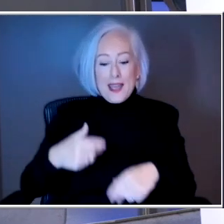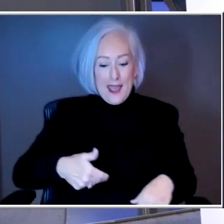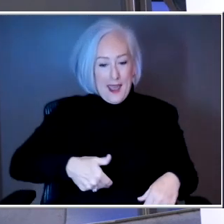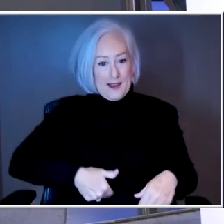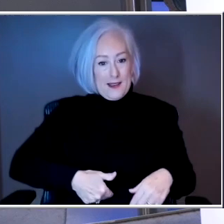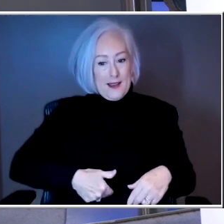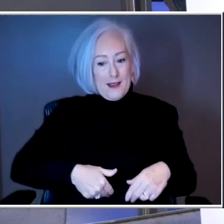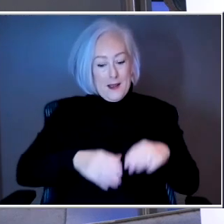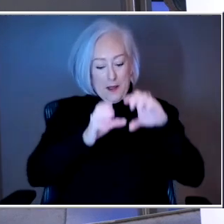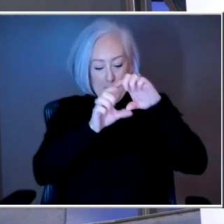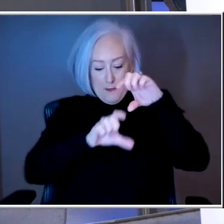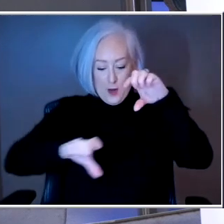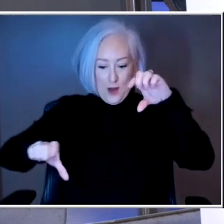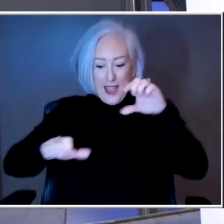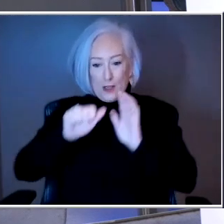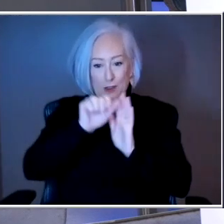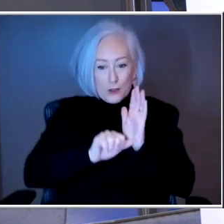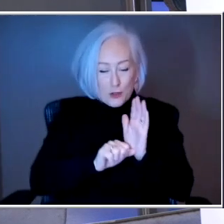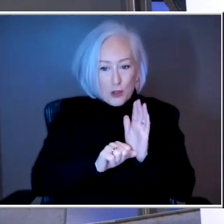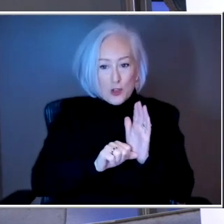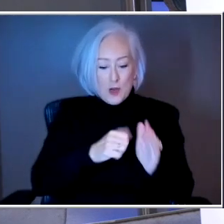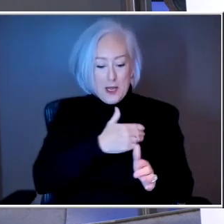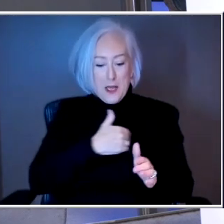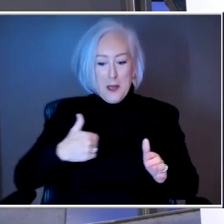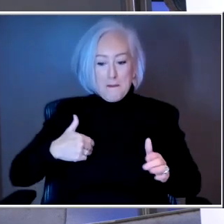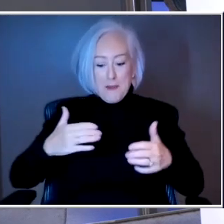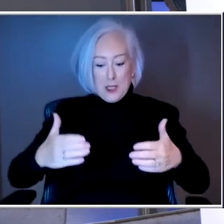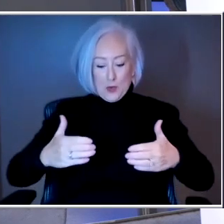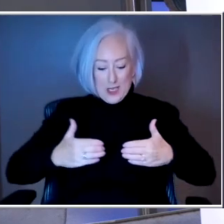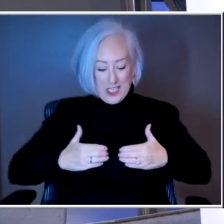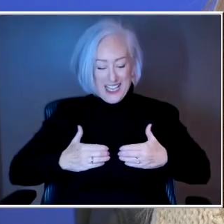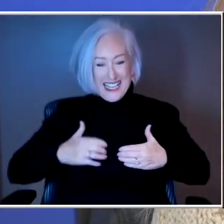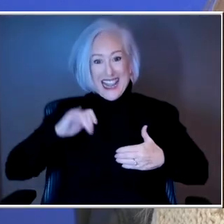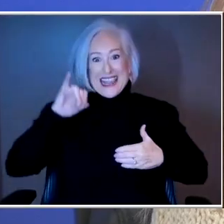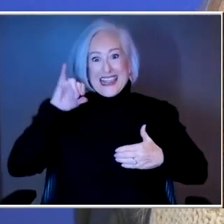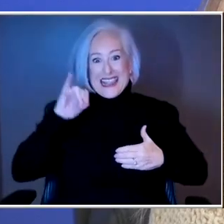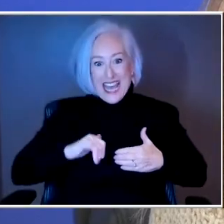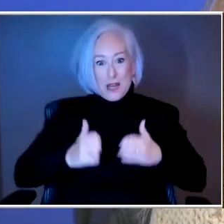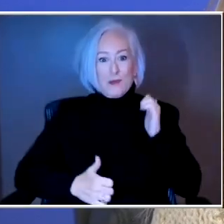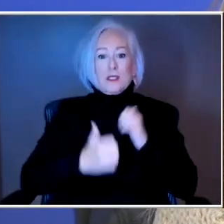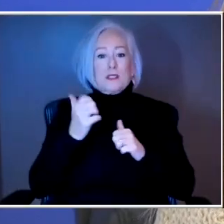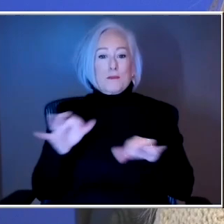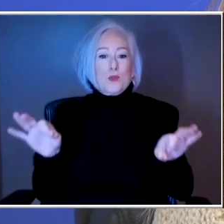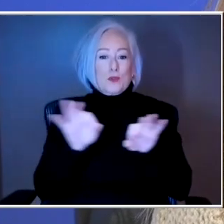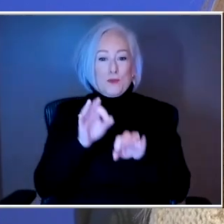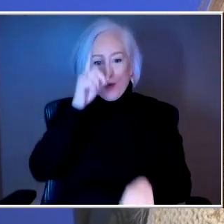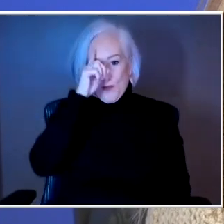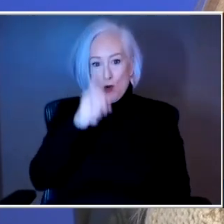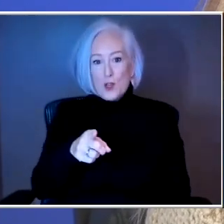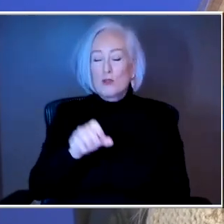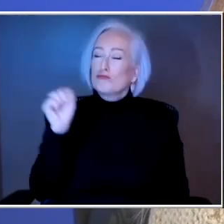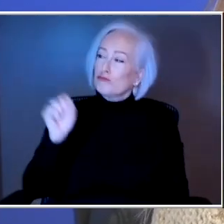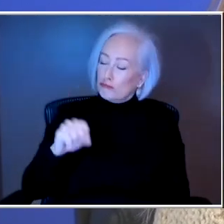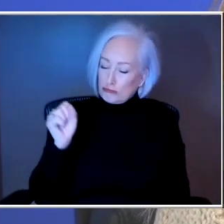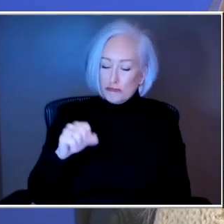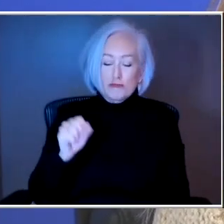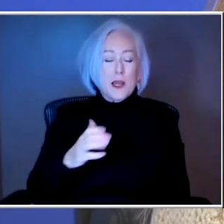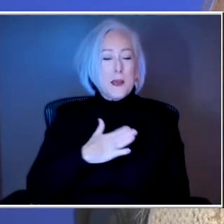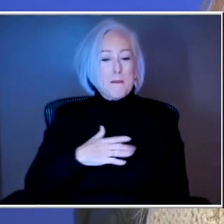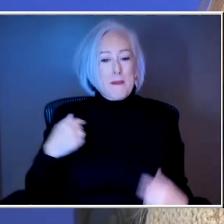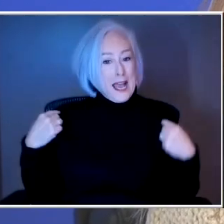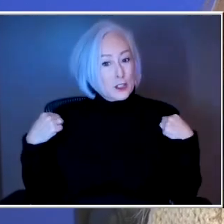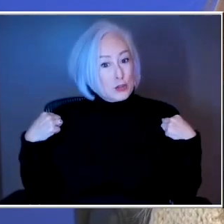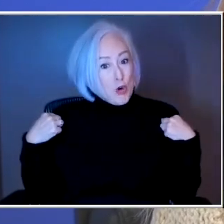removal, that the breast reduction was the game changer for you. It was the game changer. My shoulders feel better. My back feels